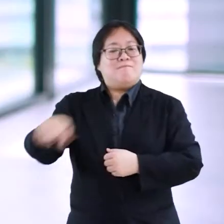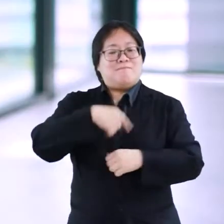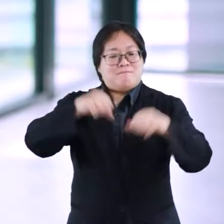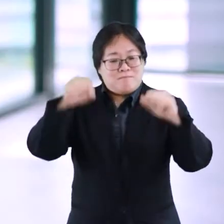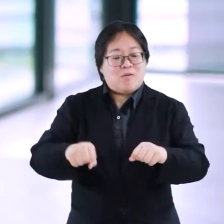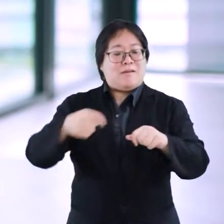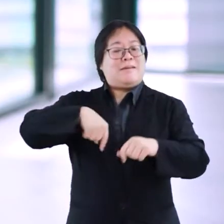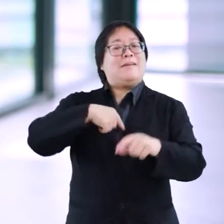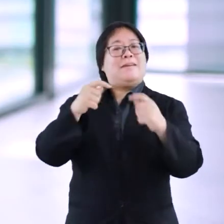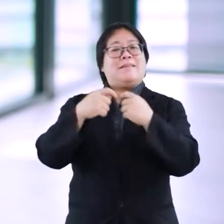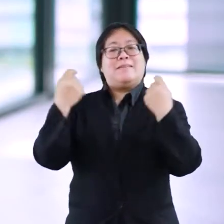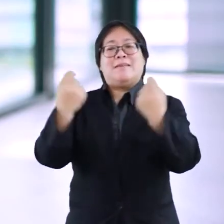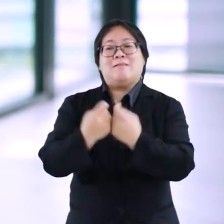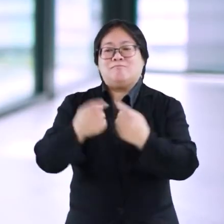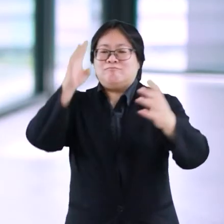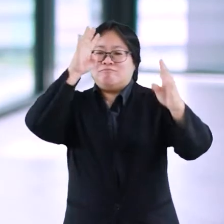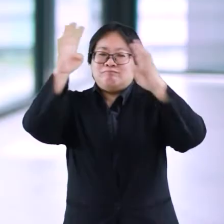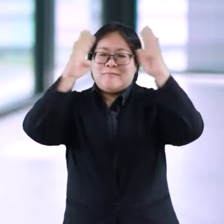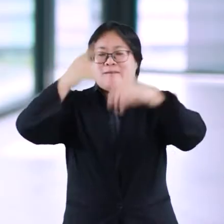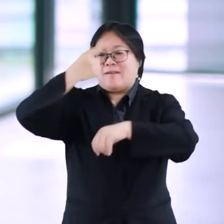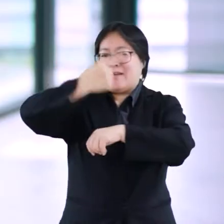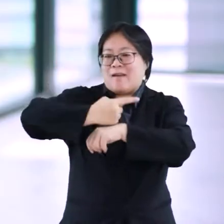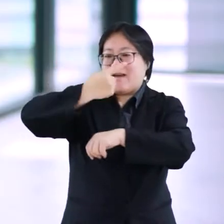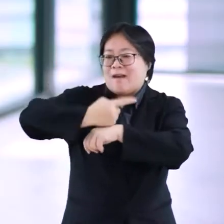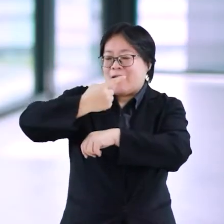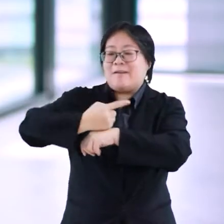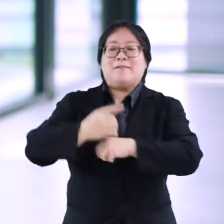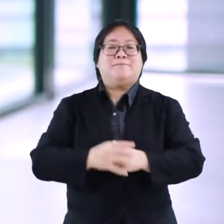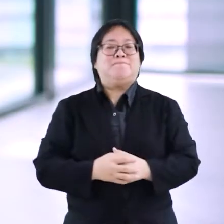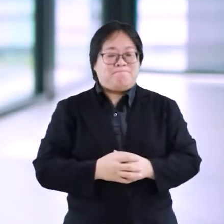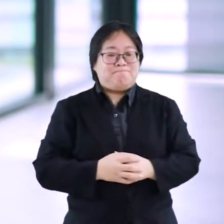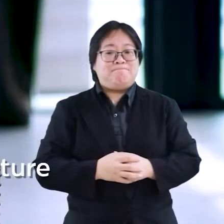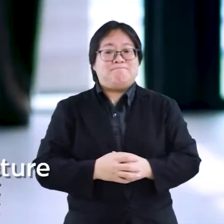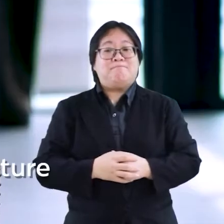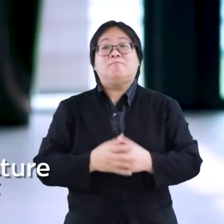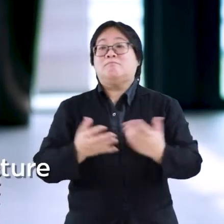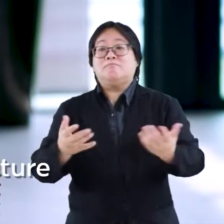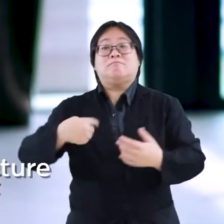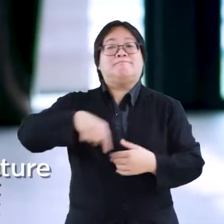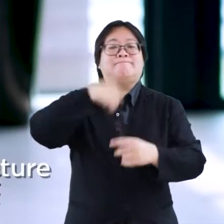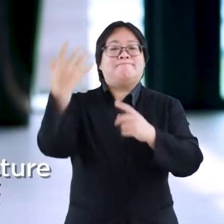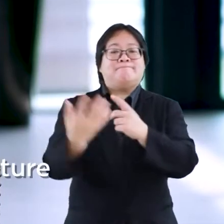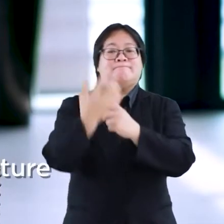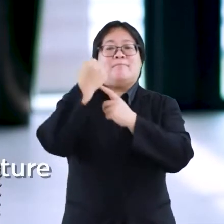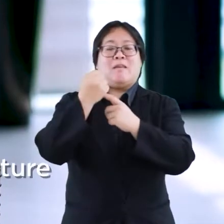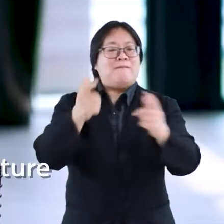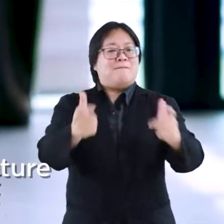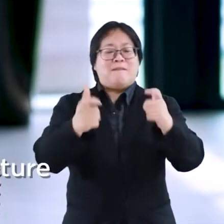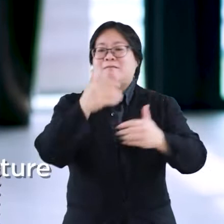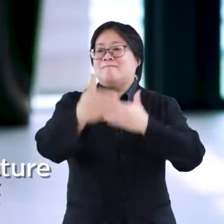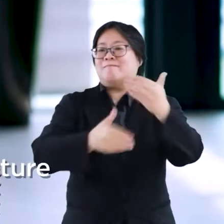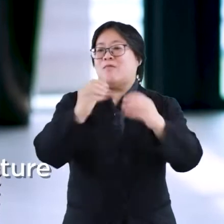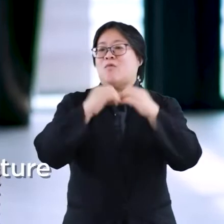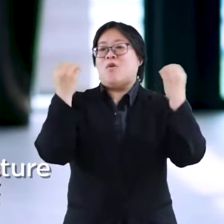has enabled our teams to innovate on a day-to-day basis and thereby achieve an